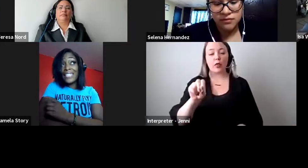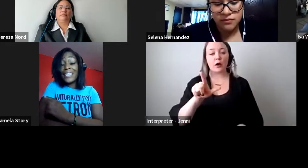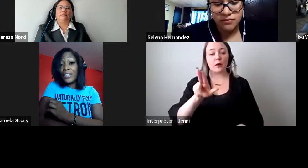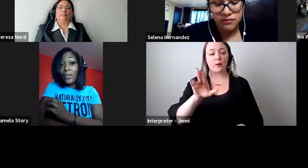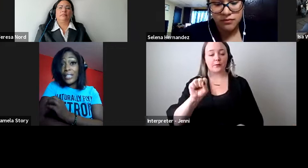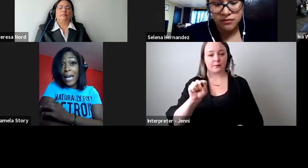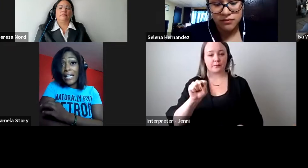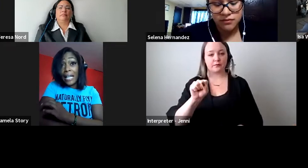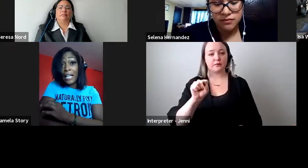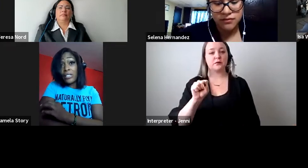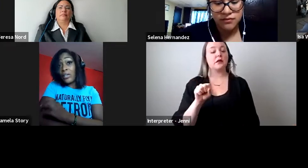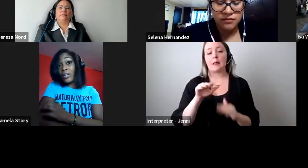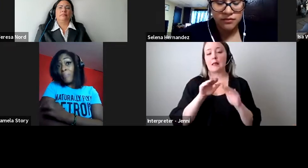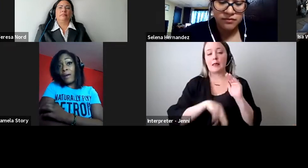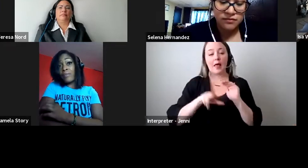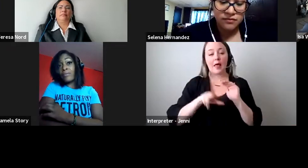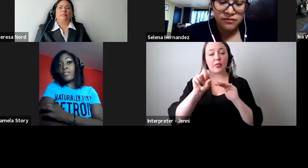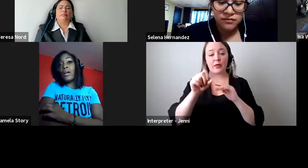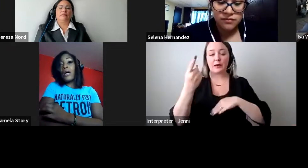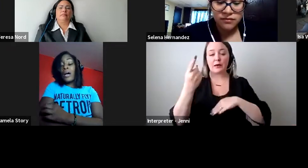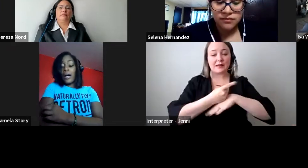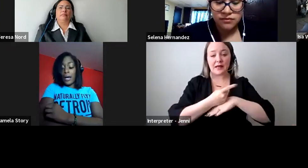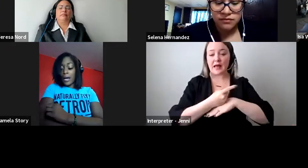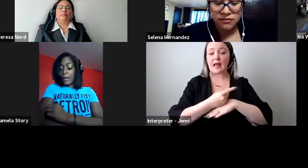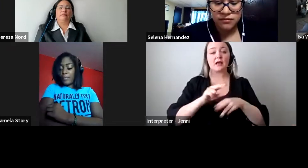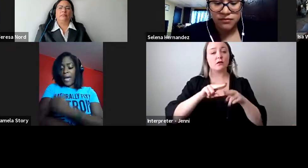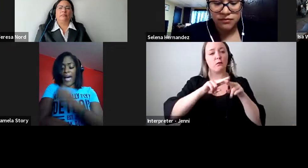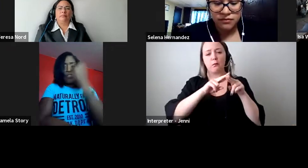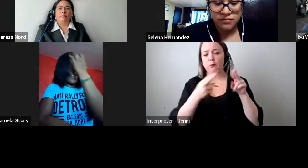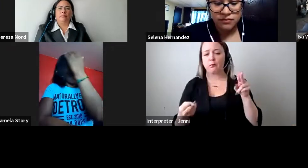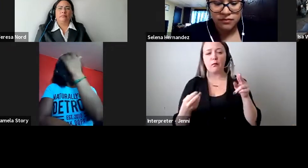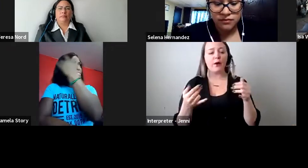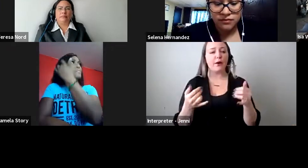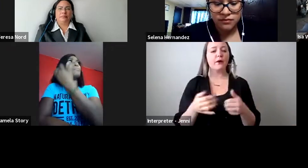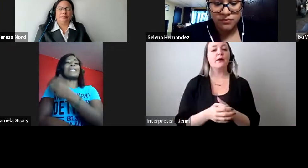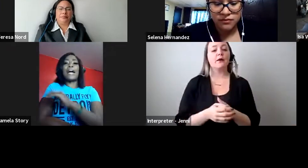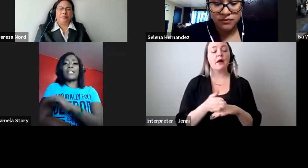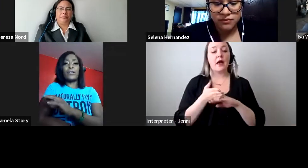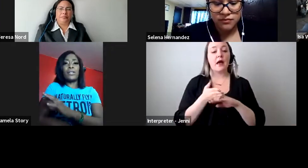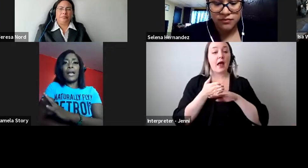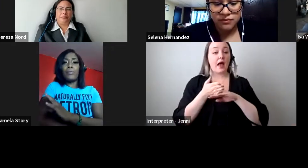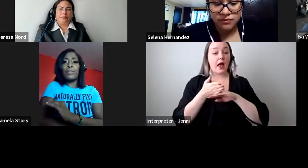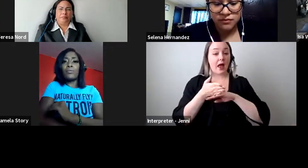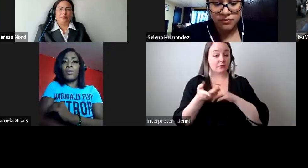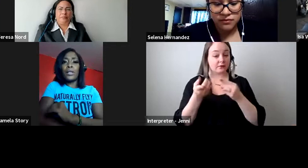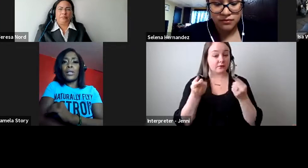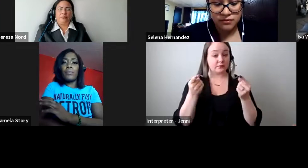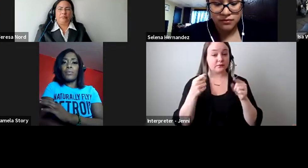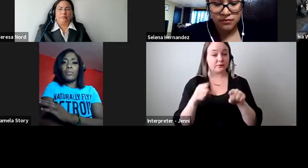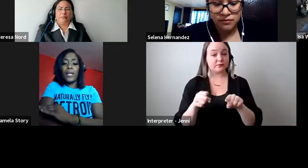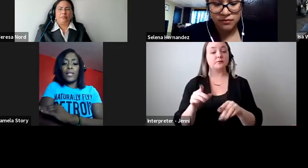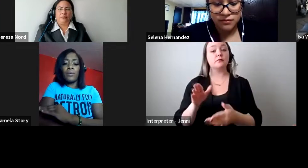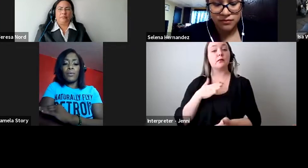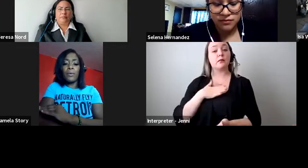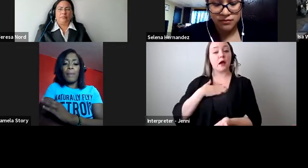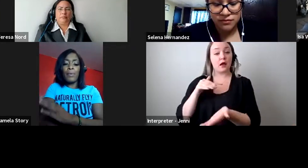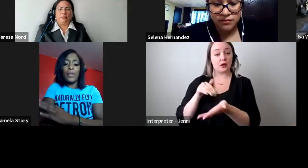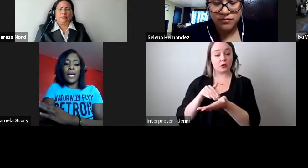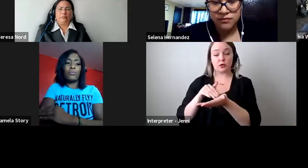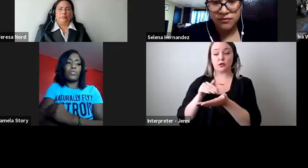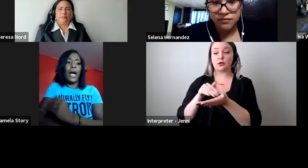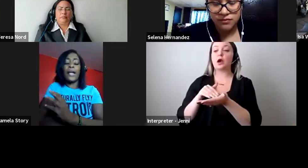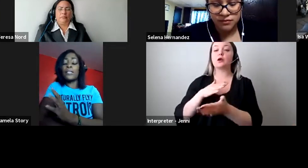within less than 30 days, I lost 30 pounds. After that, my doctor that I was with